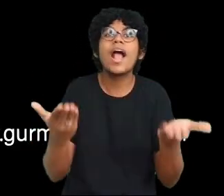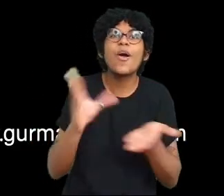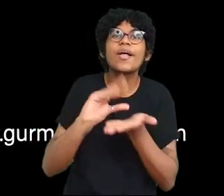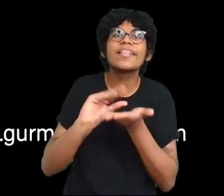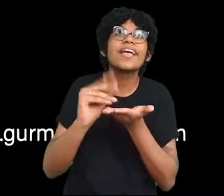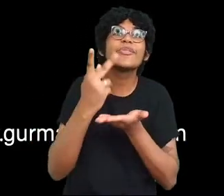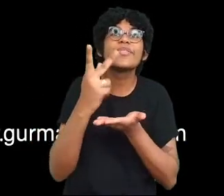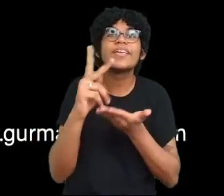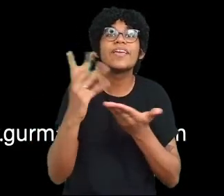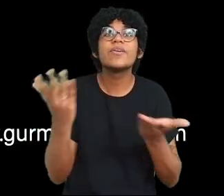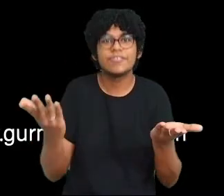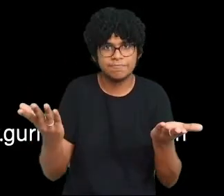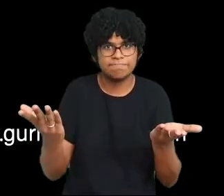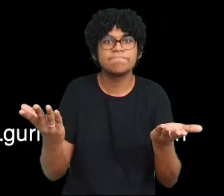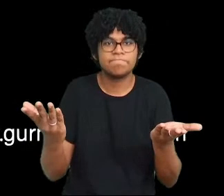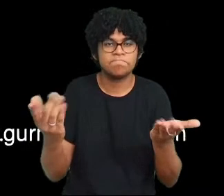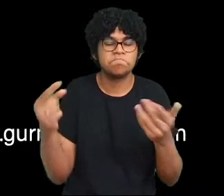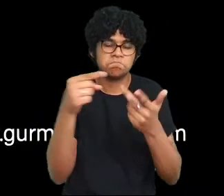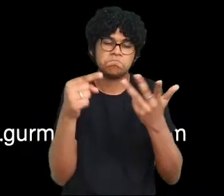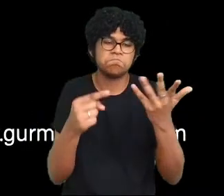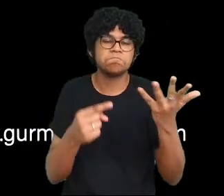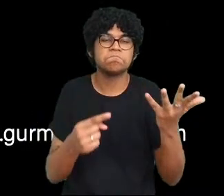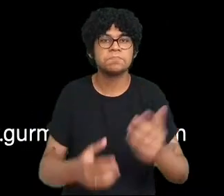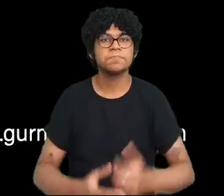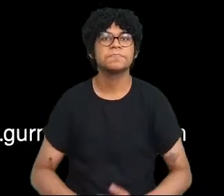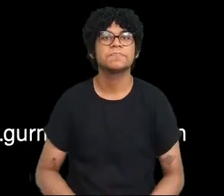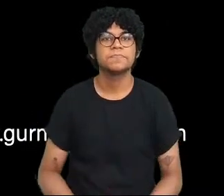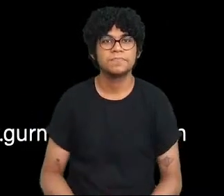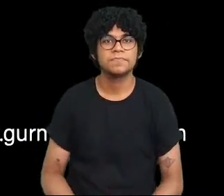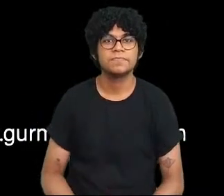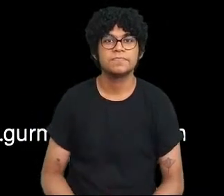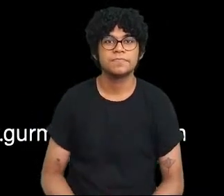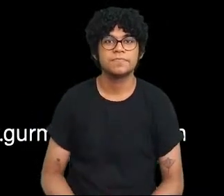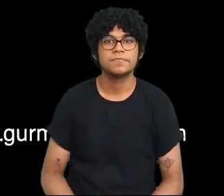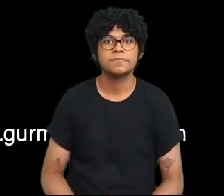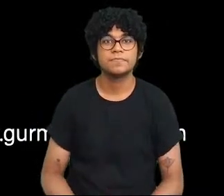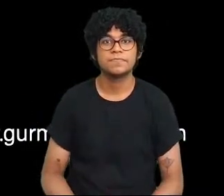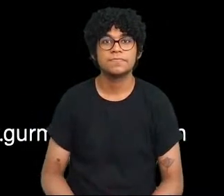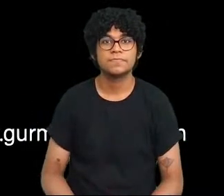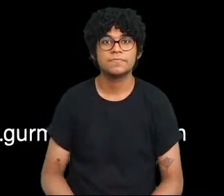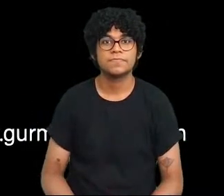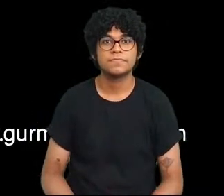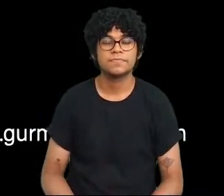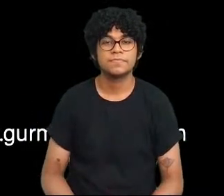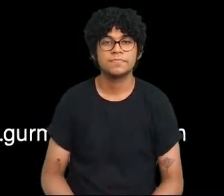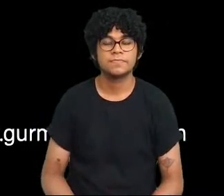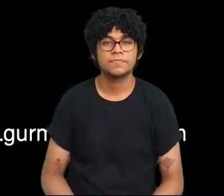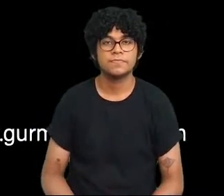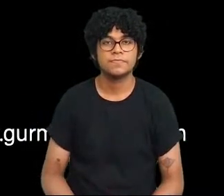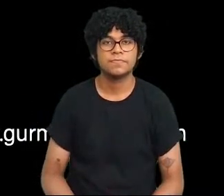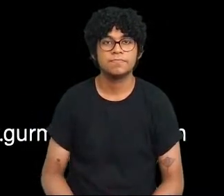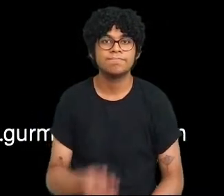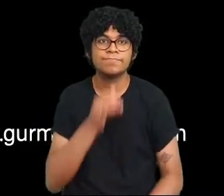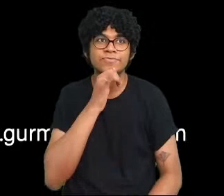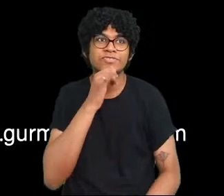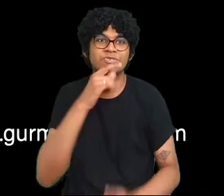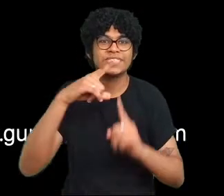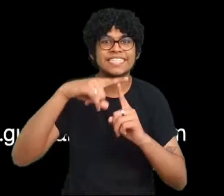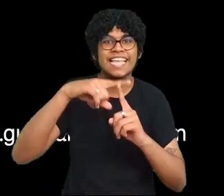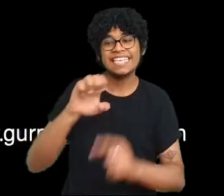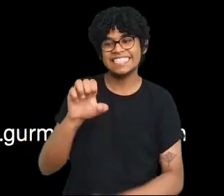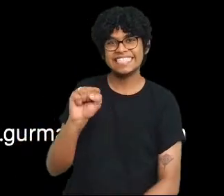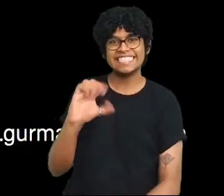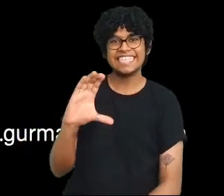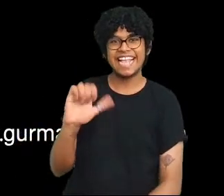of scale fits in this particular map? So very specific questions that cater to